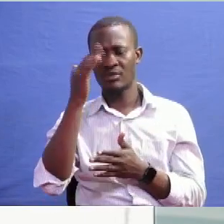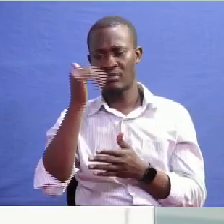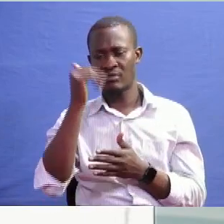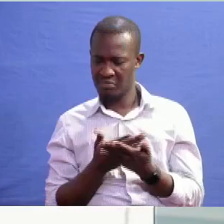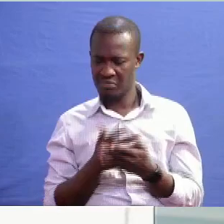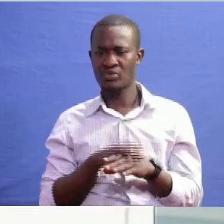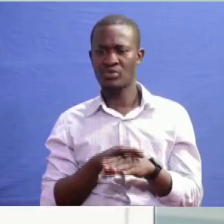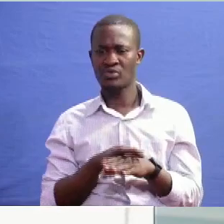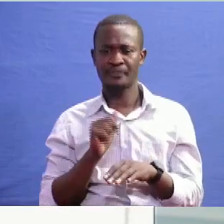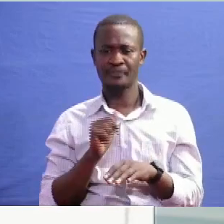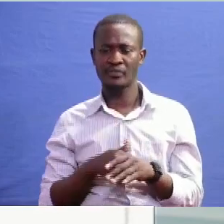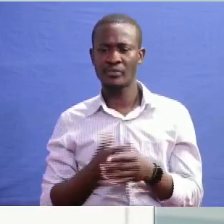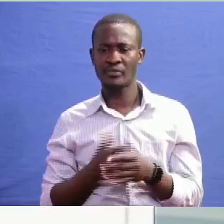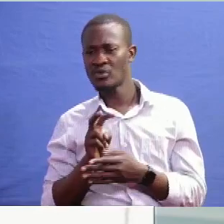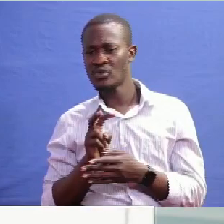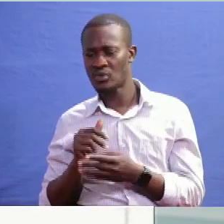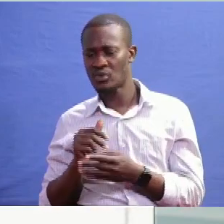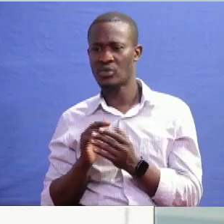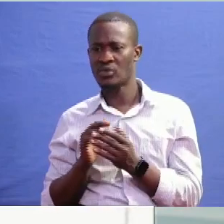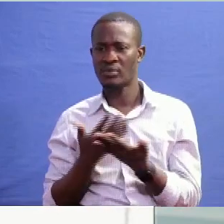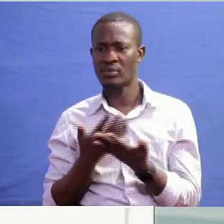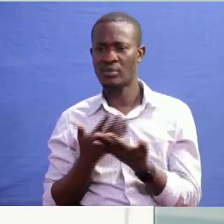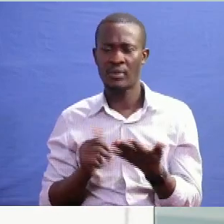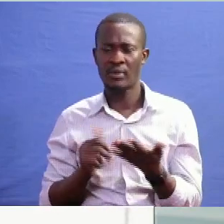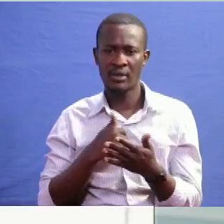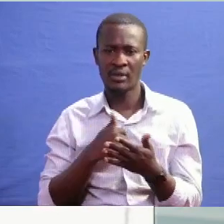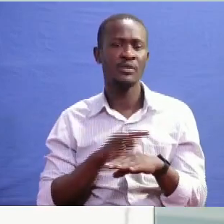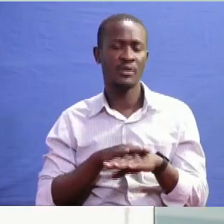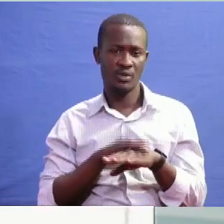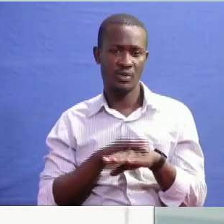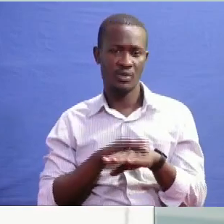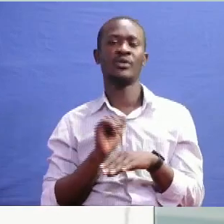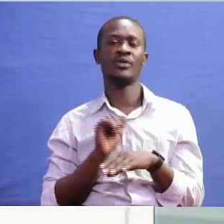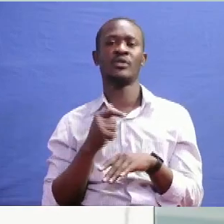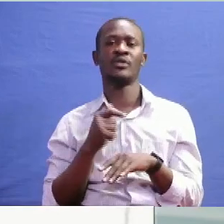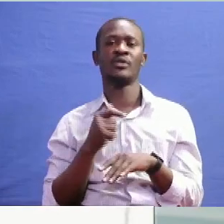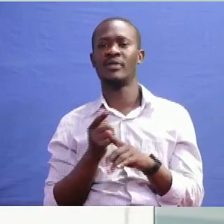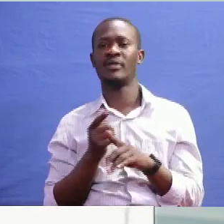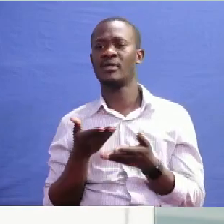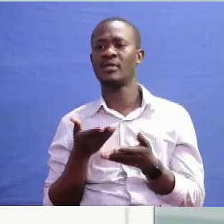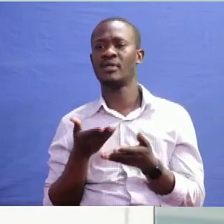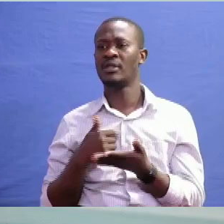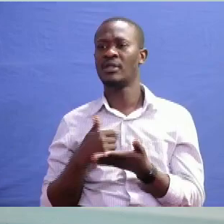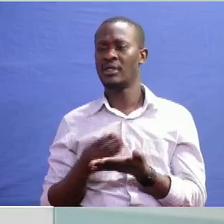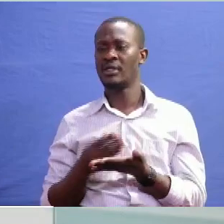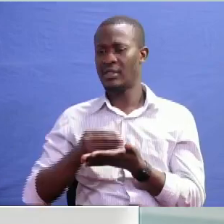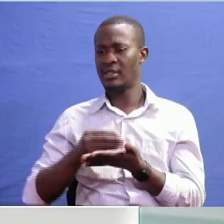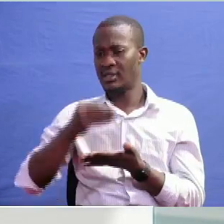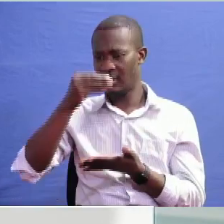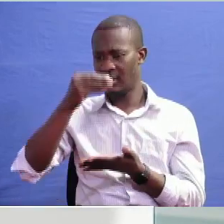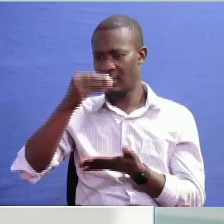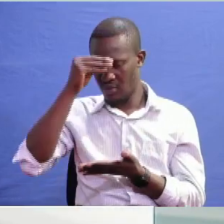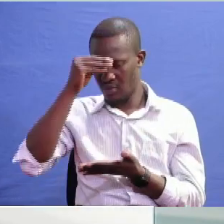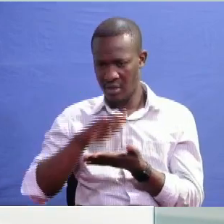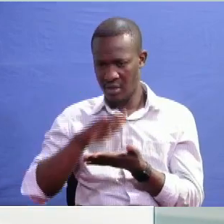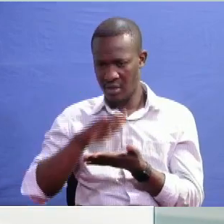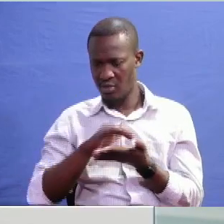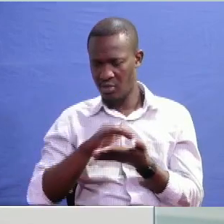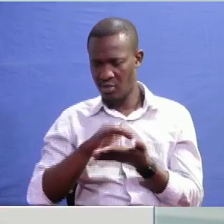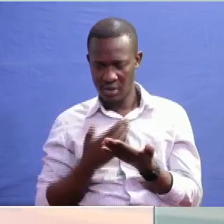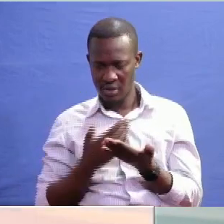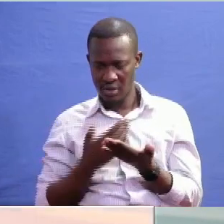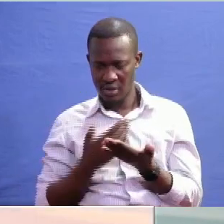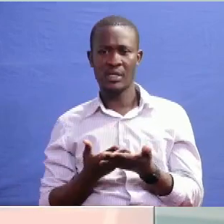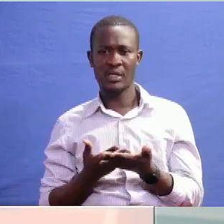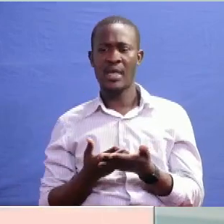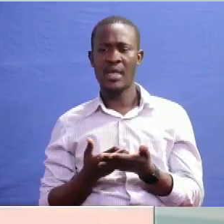course, when you look it on the paper, it seems to be a good funding model. But here, this is a student-based, and the bone of contention here